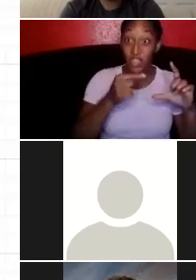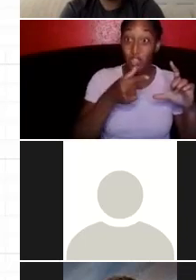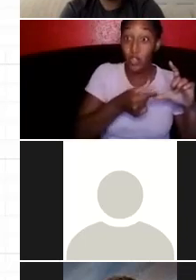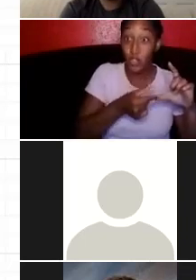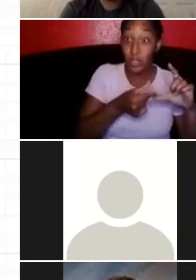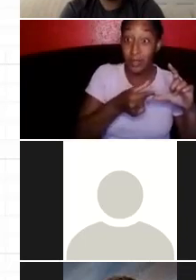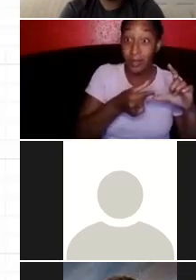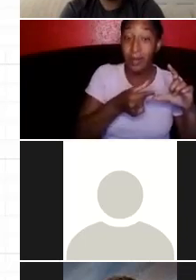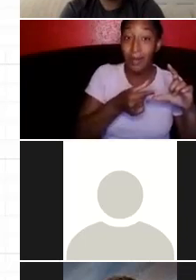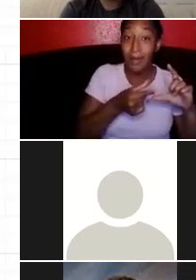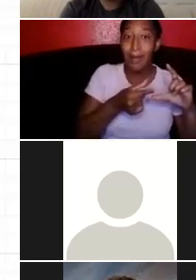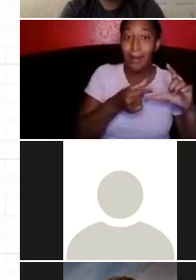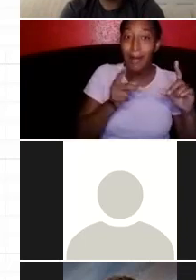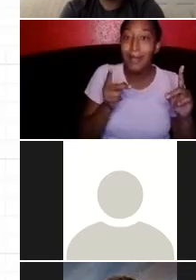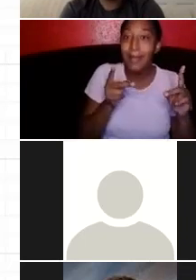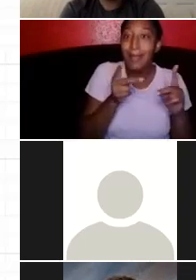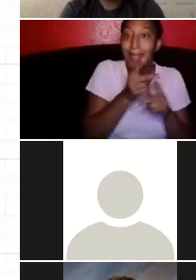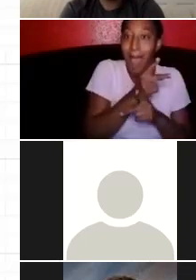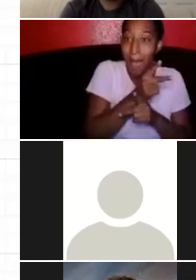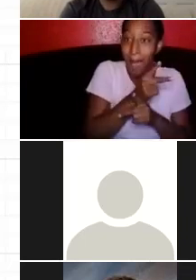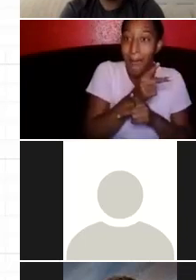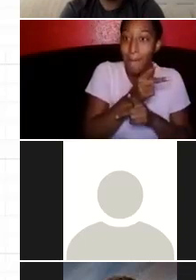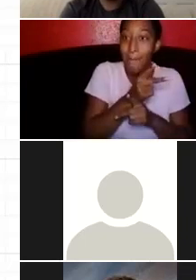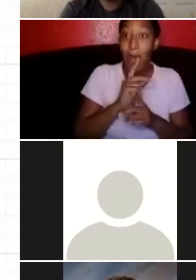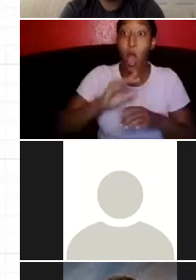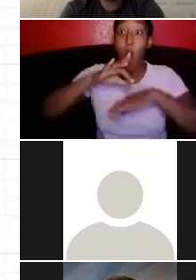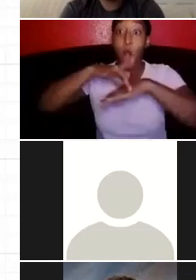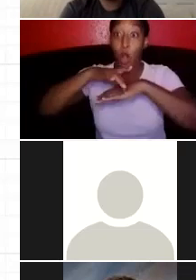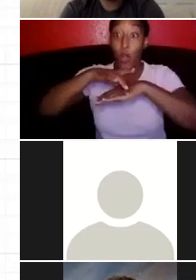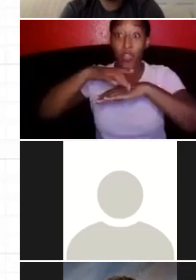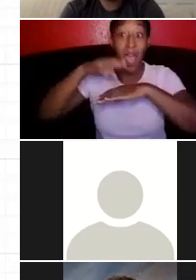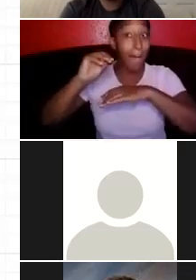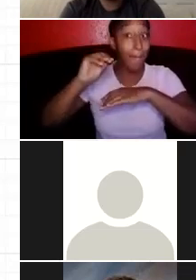divided by the radius of the earth,